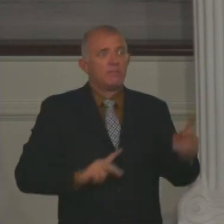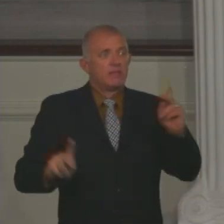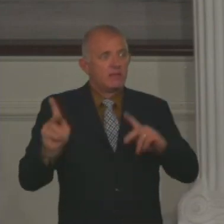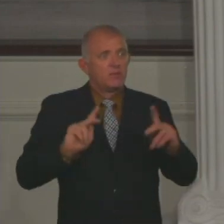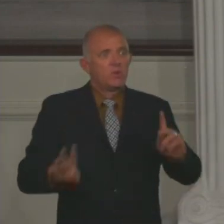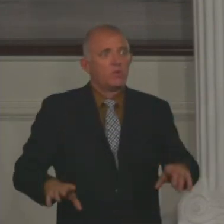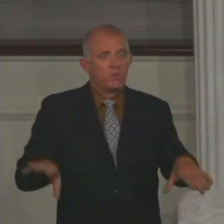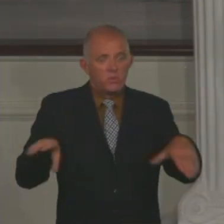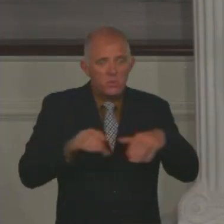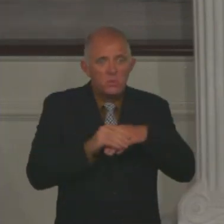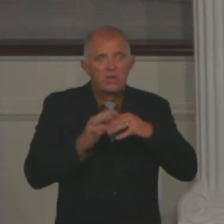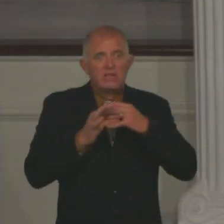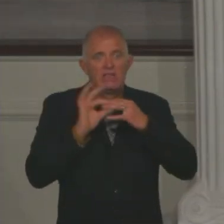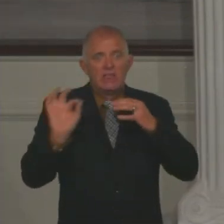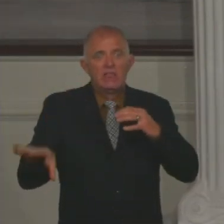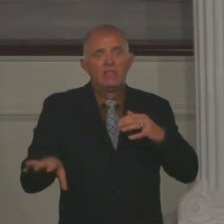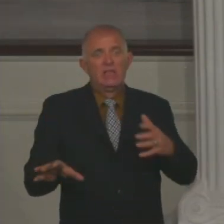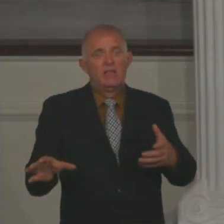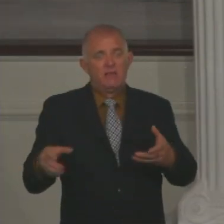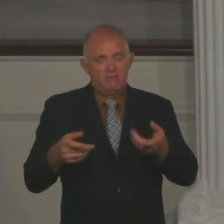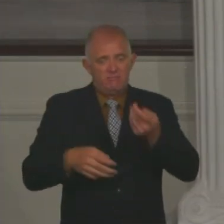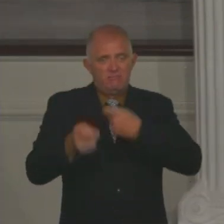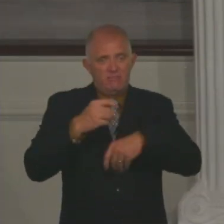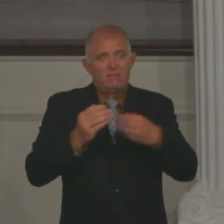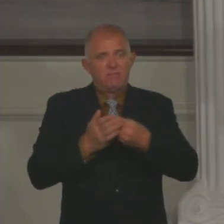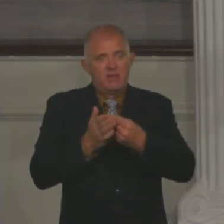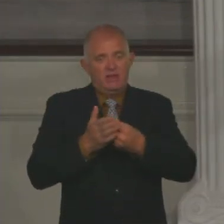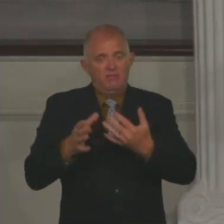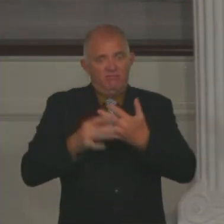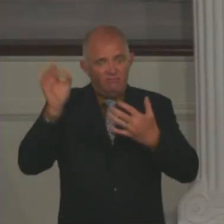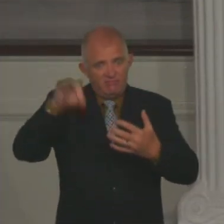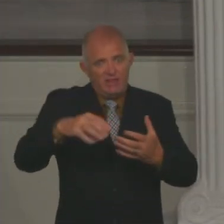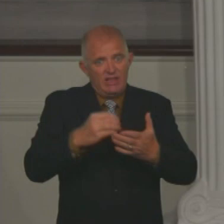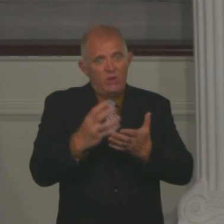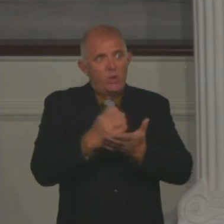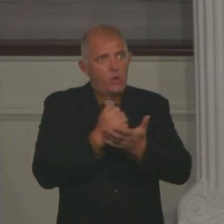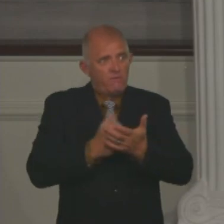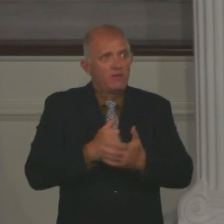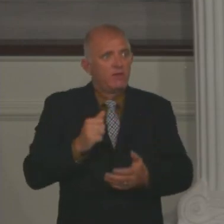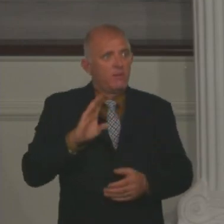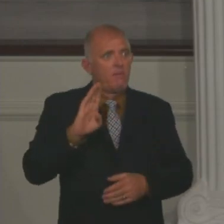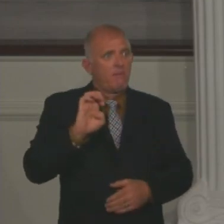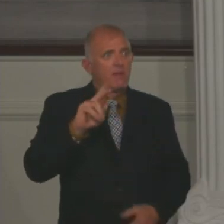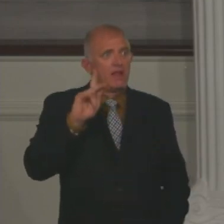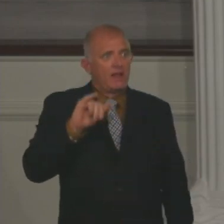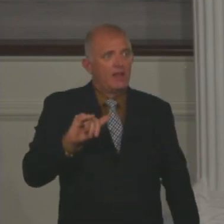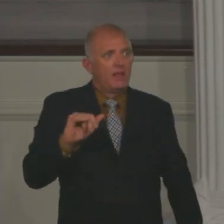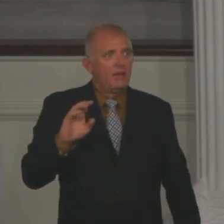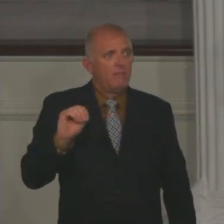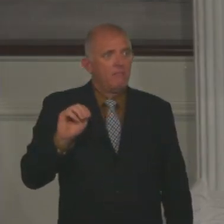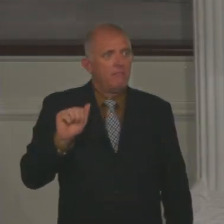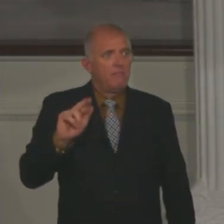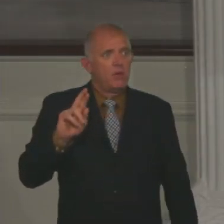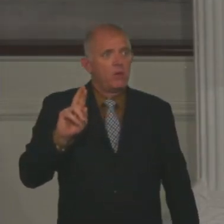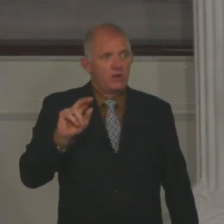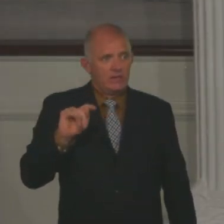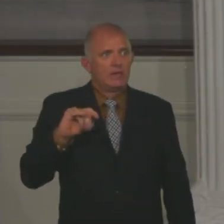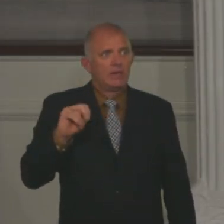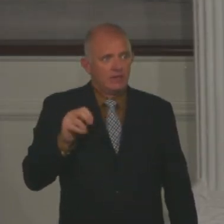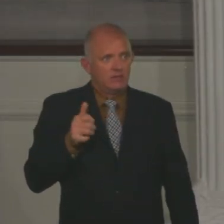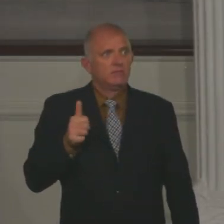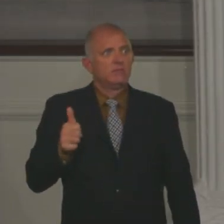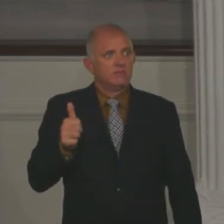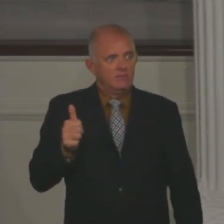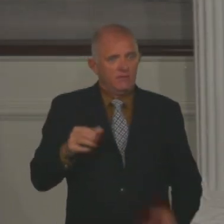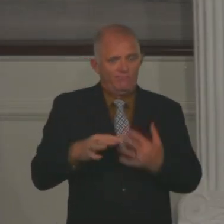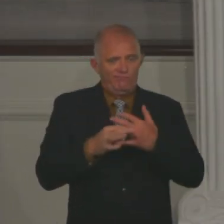wedding bands and put it in the offering plate. Becky Martin was one of those ladies. She was going off to, she would be just a